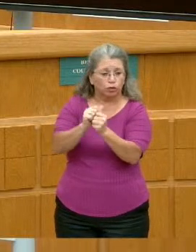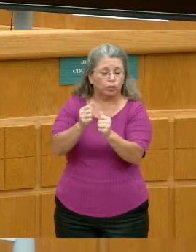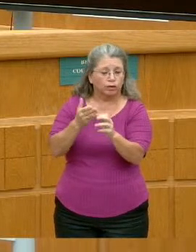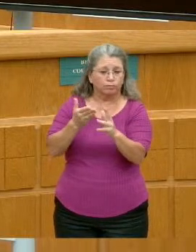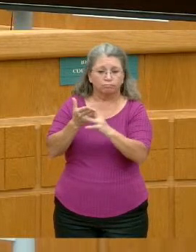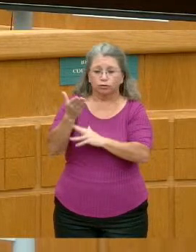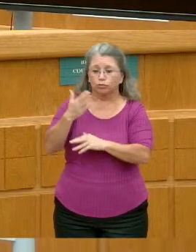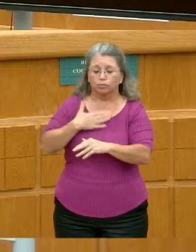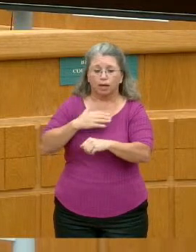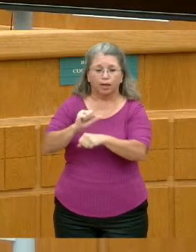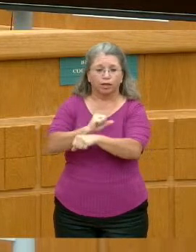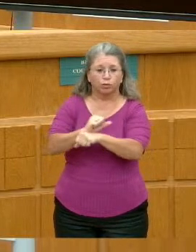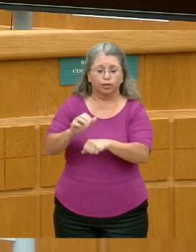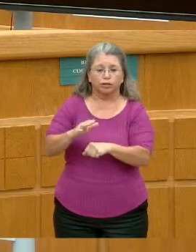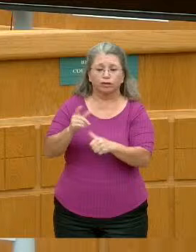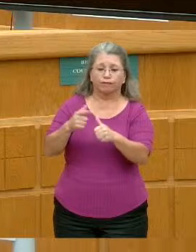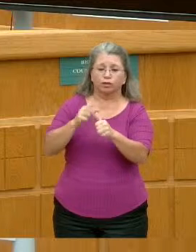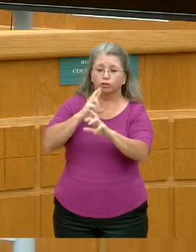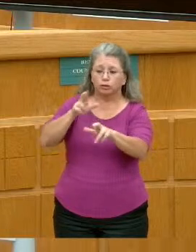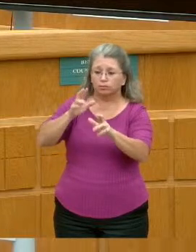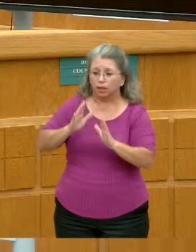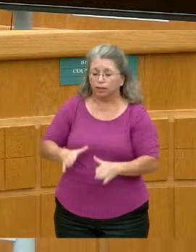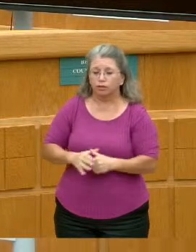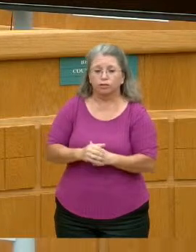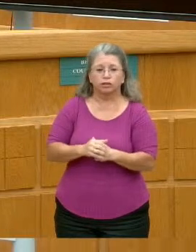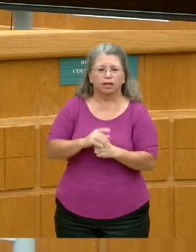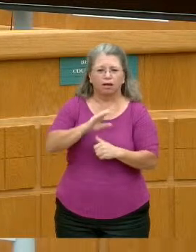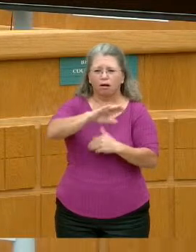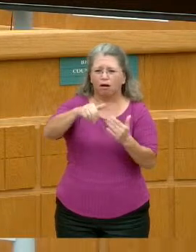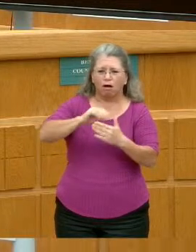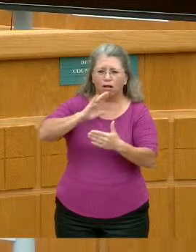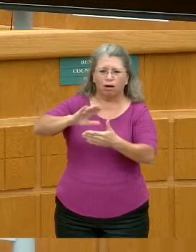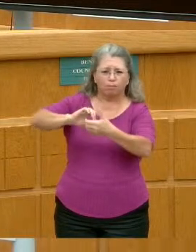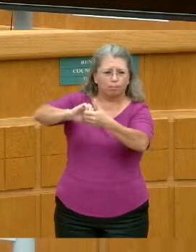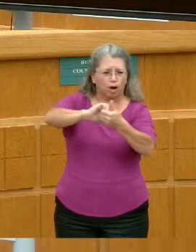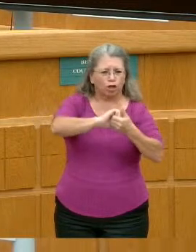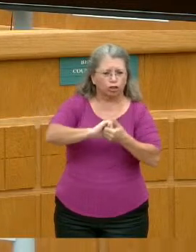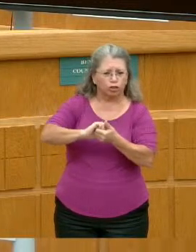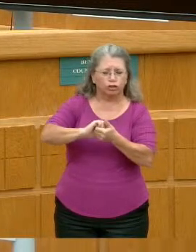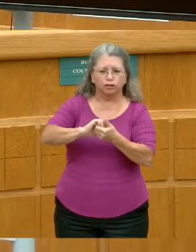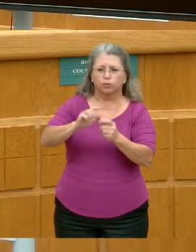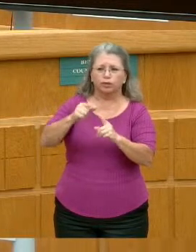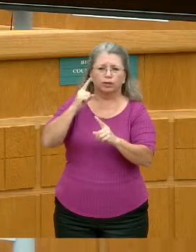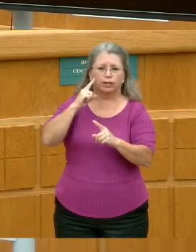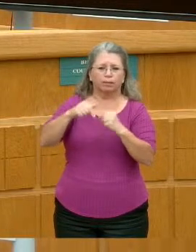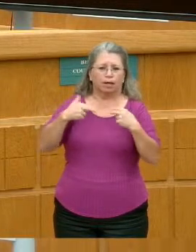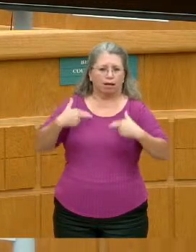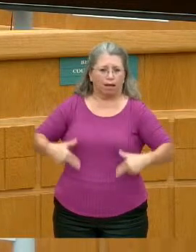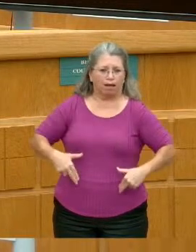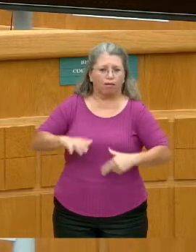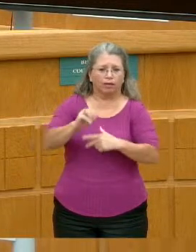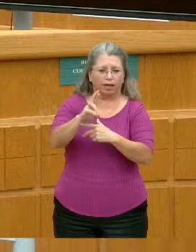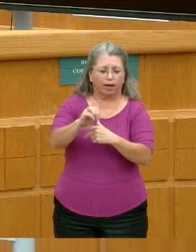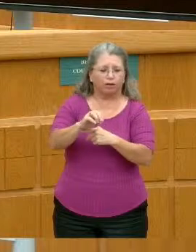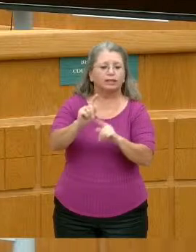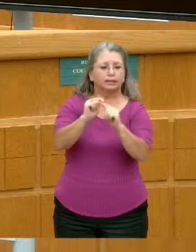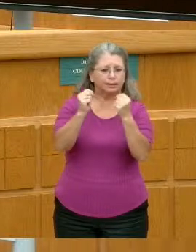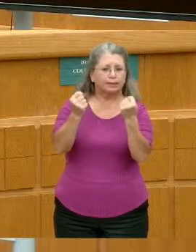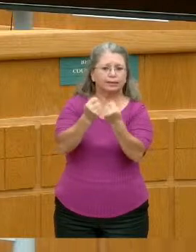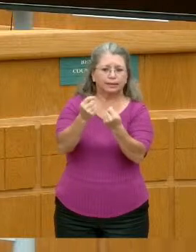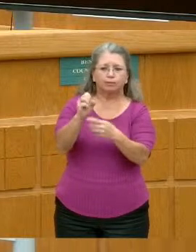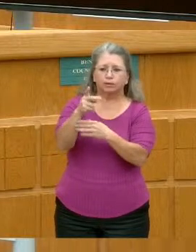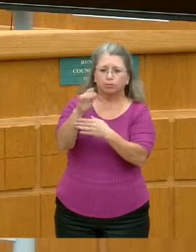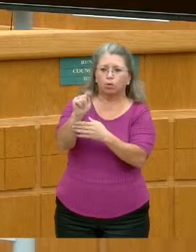the essential partners. Really, when you think about healthcare, it really is a team sport. There are some